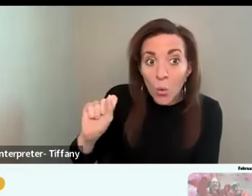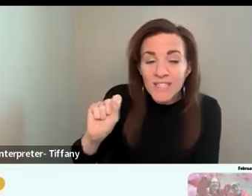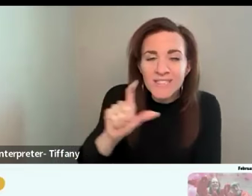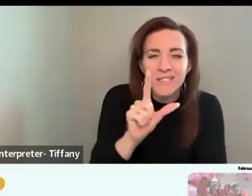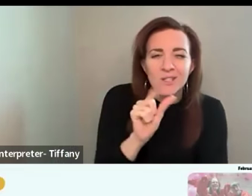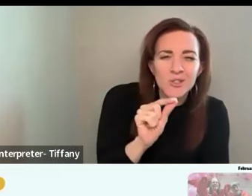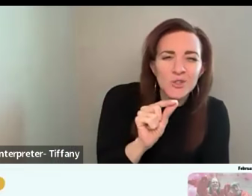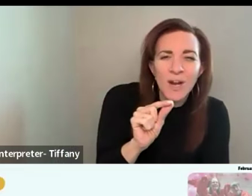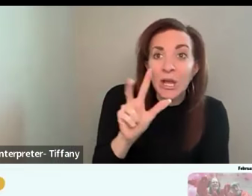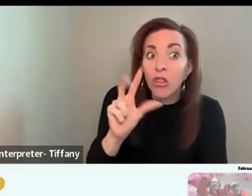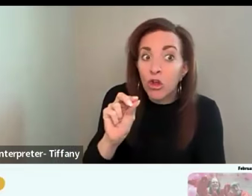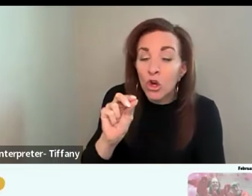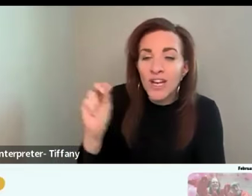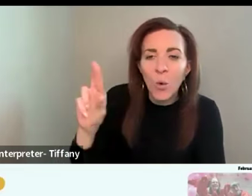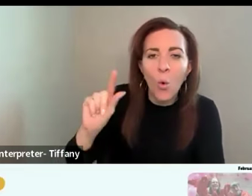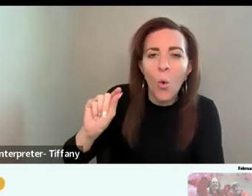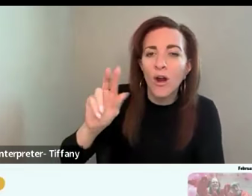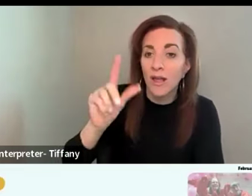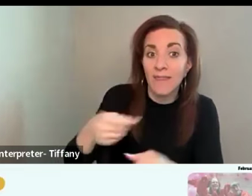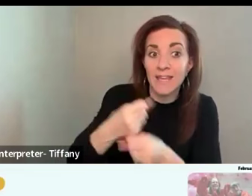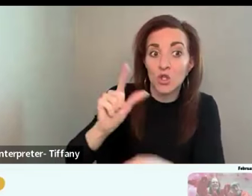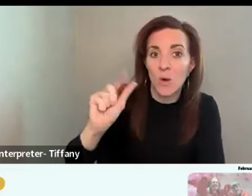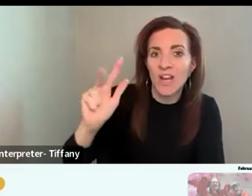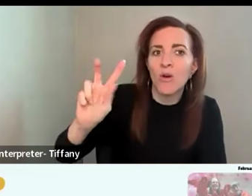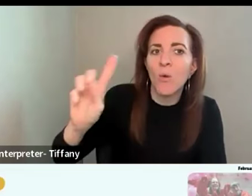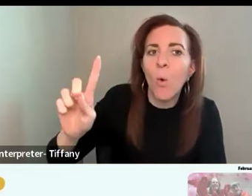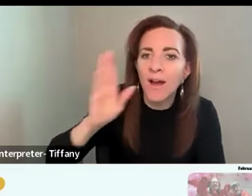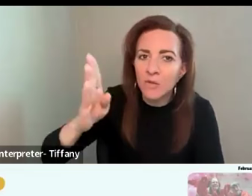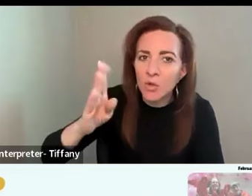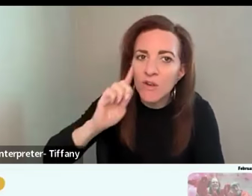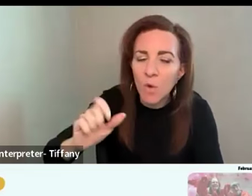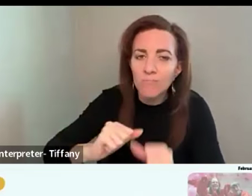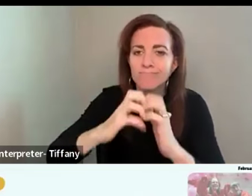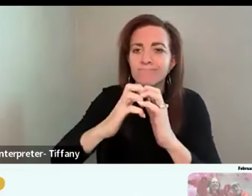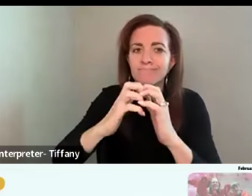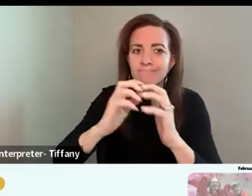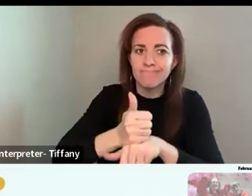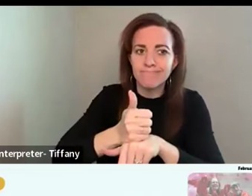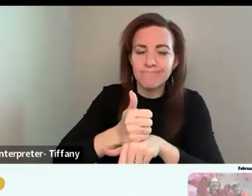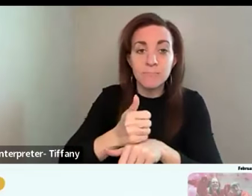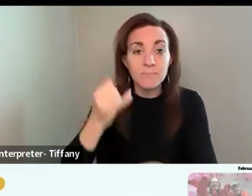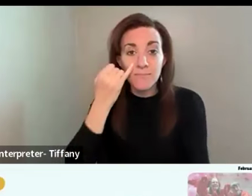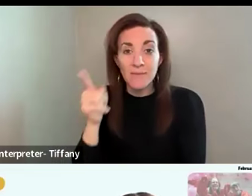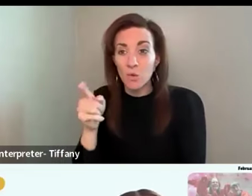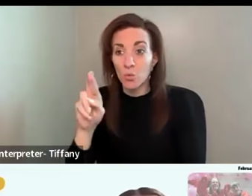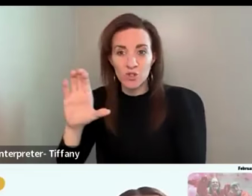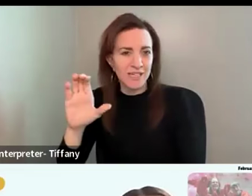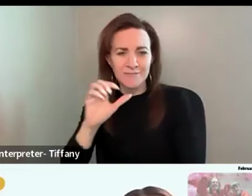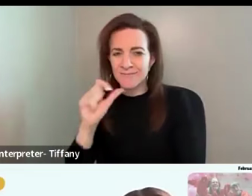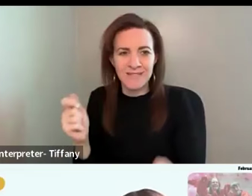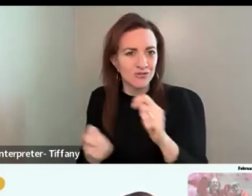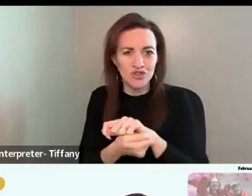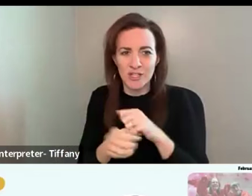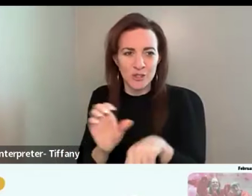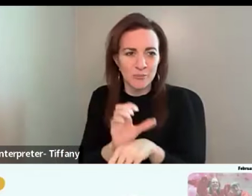or 2031 for implementation. So for those of you at the regional center that not super hot on having to change computer